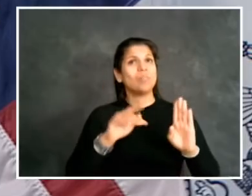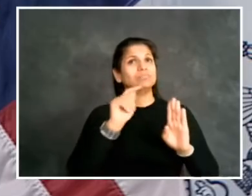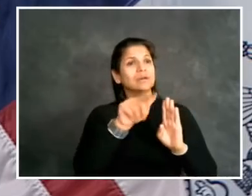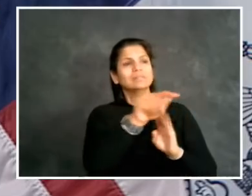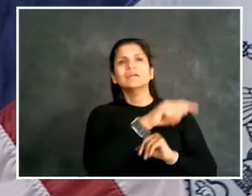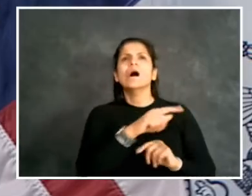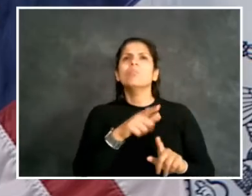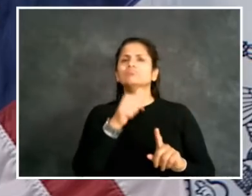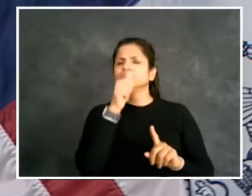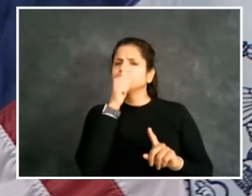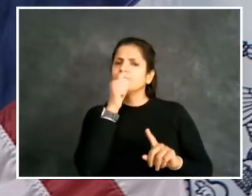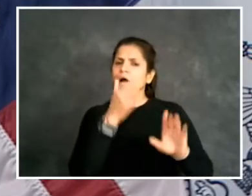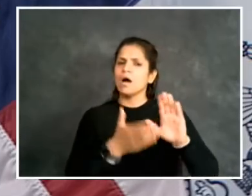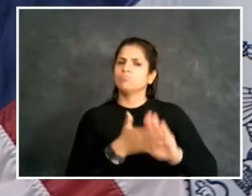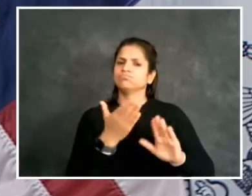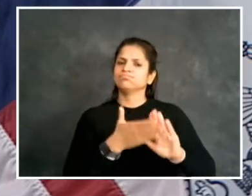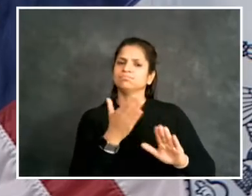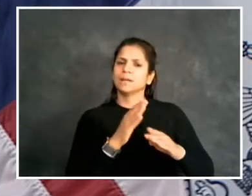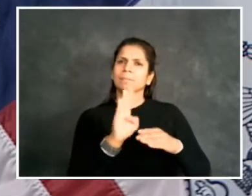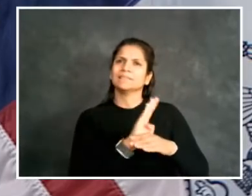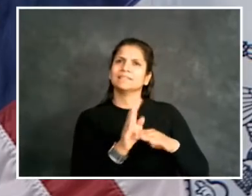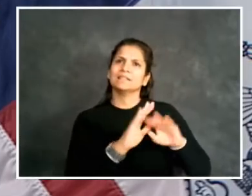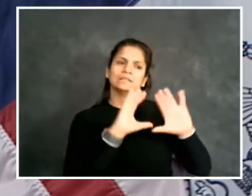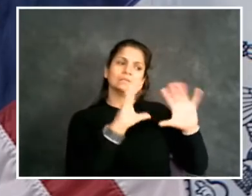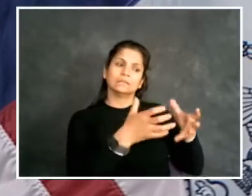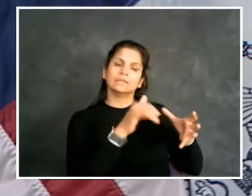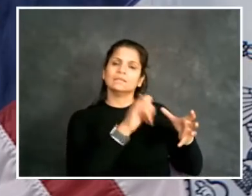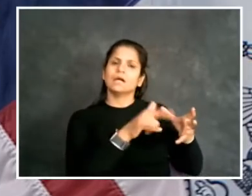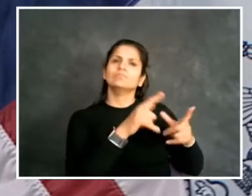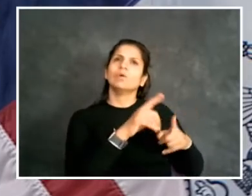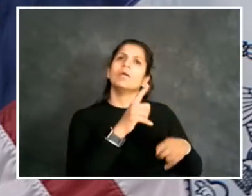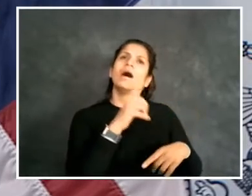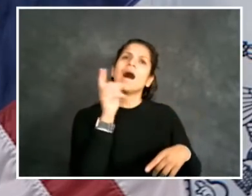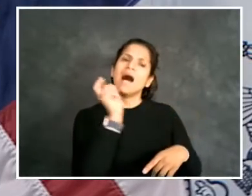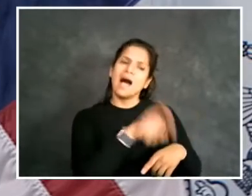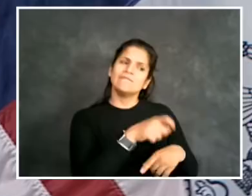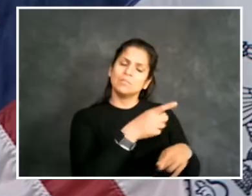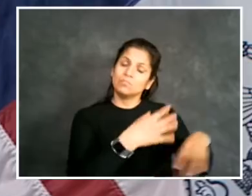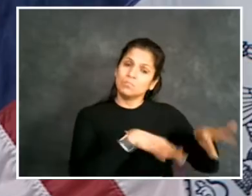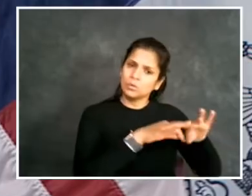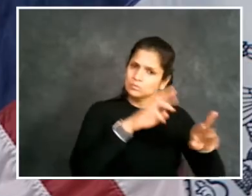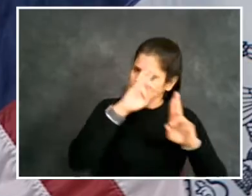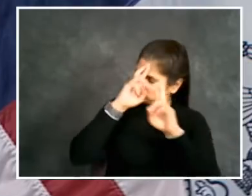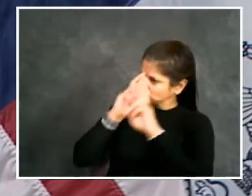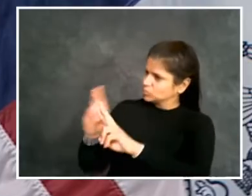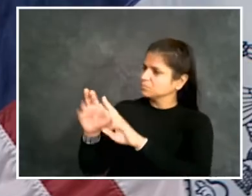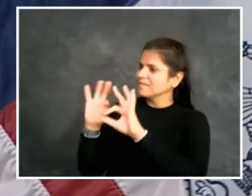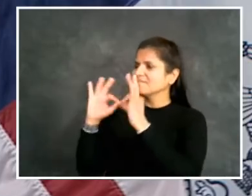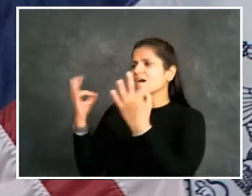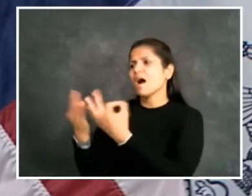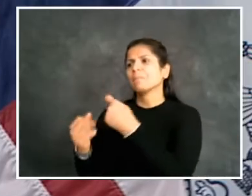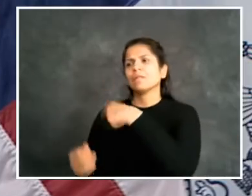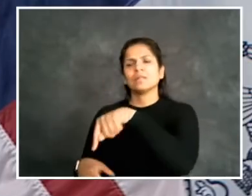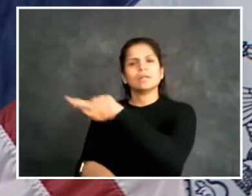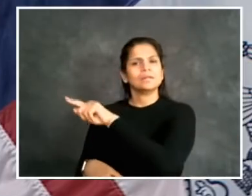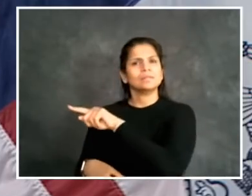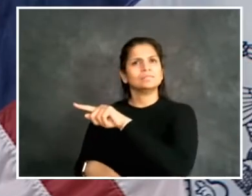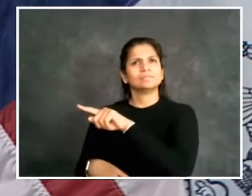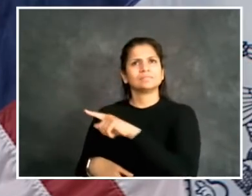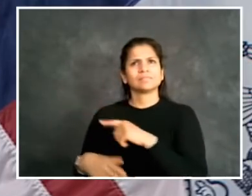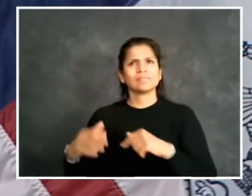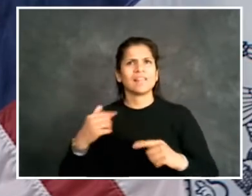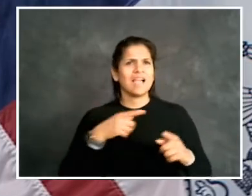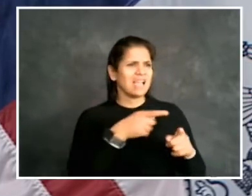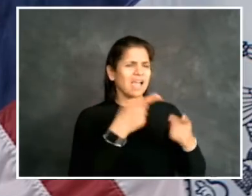treat them with dignity. I have no idea in the world how any funeral home could let this happen. The city historically does not have